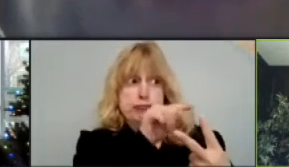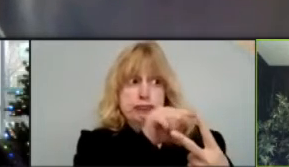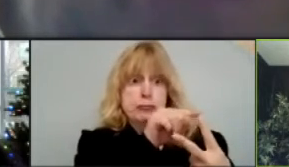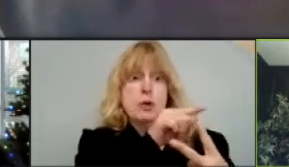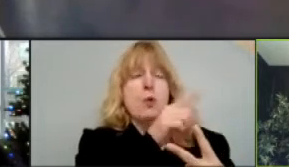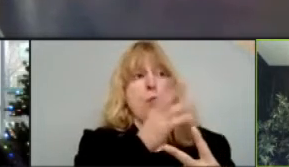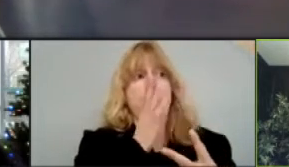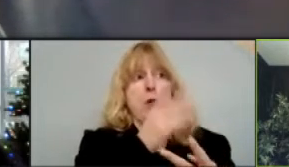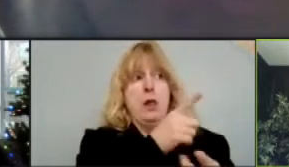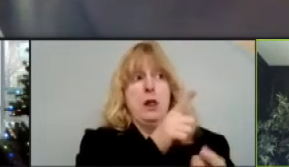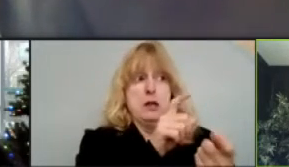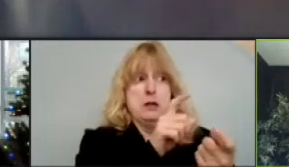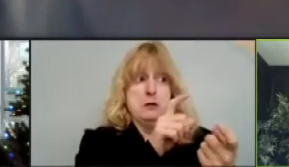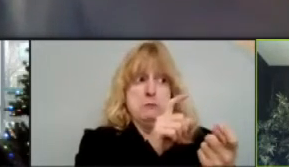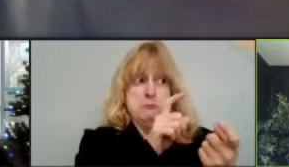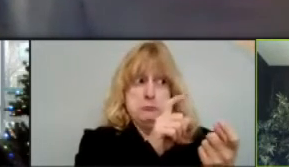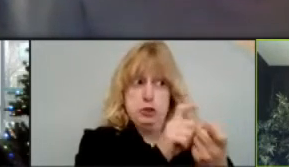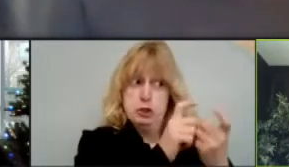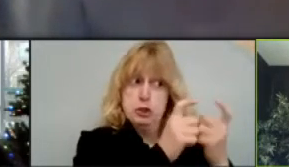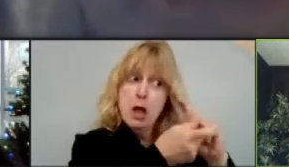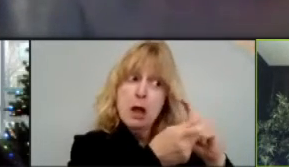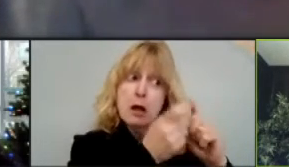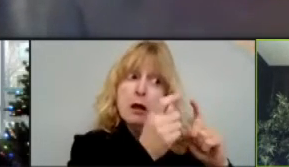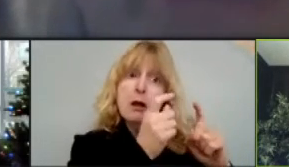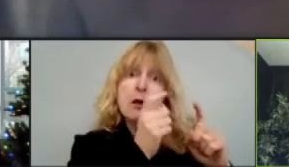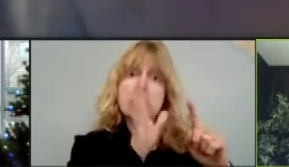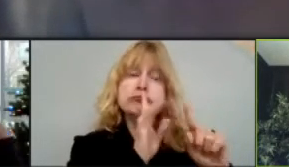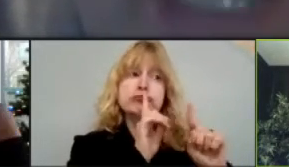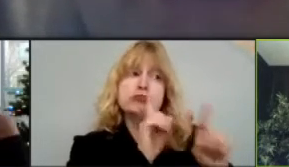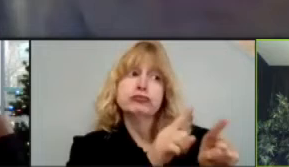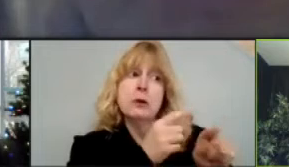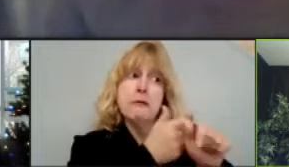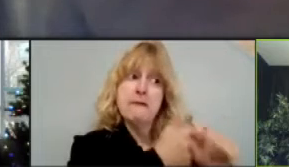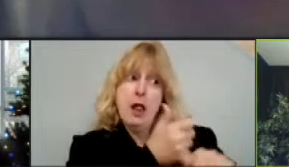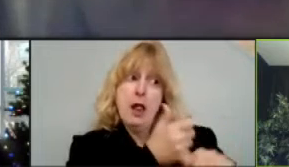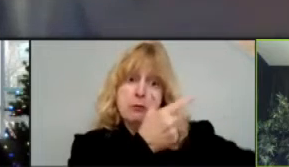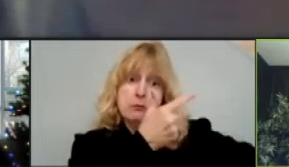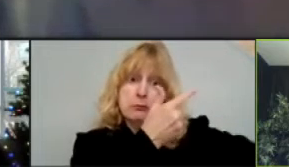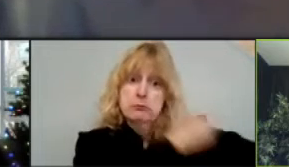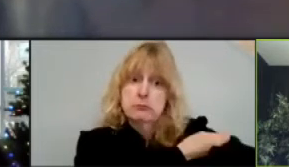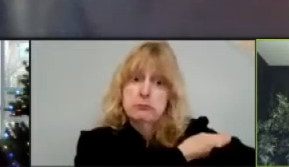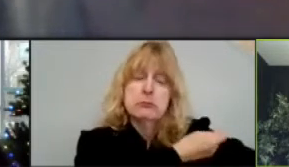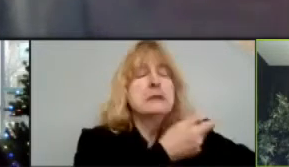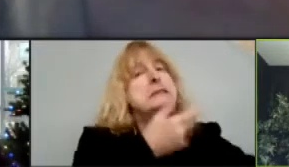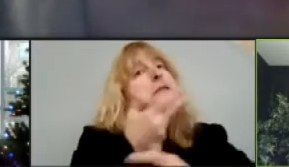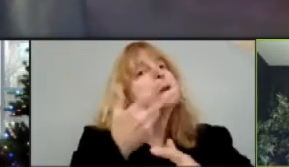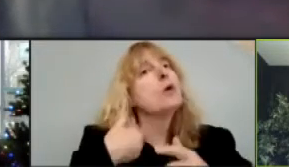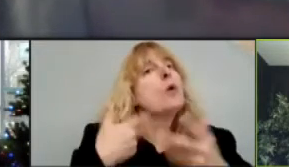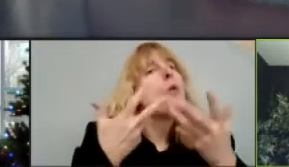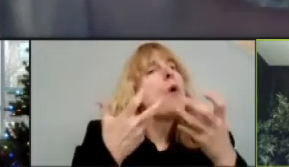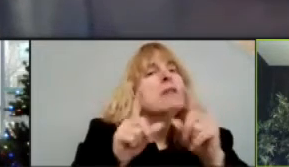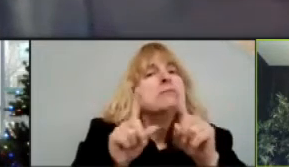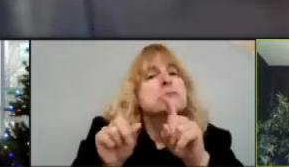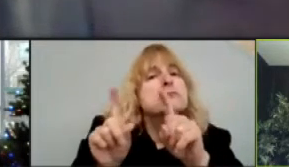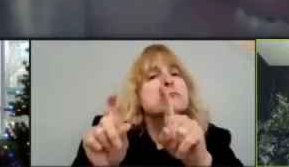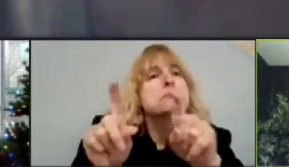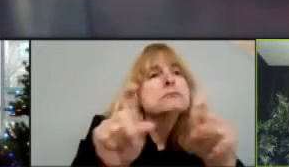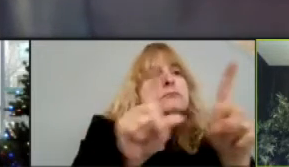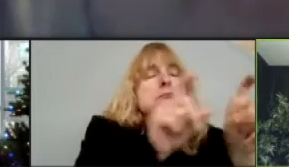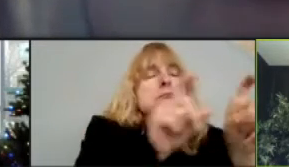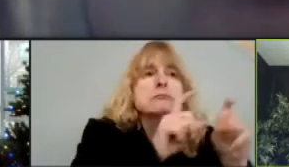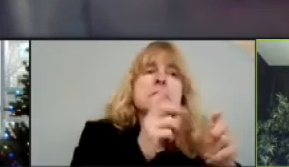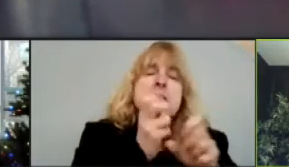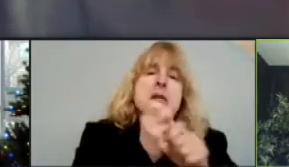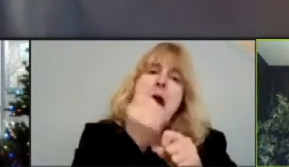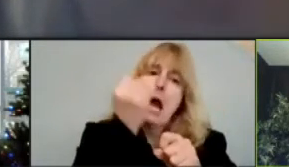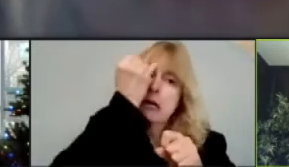to the vaccine. We want to start to get some data about that issue from our families as we